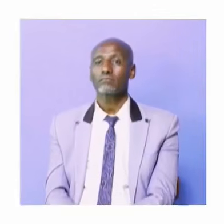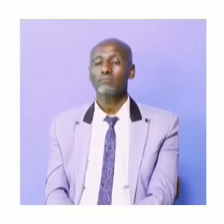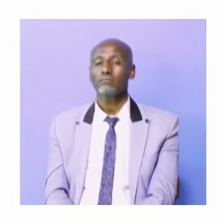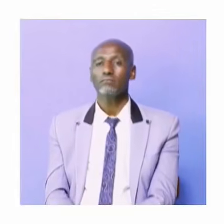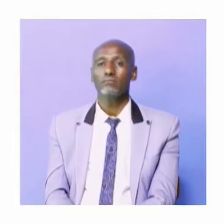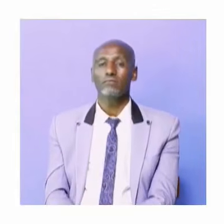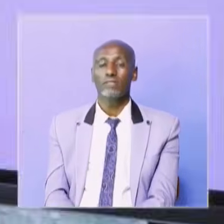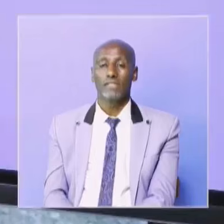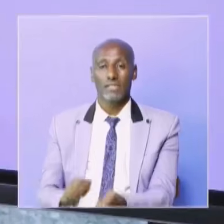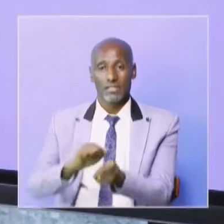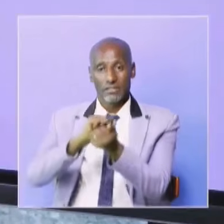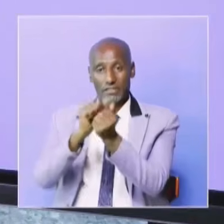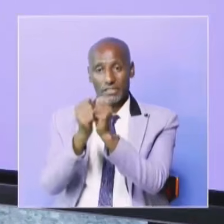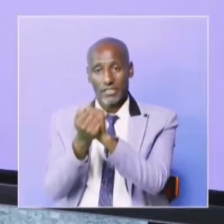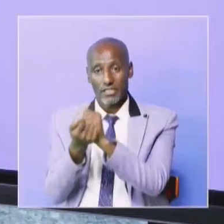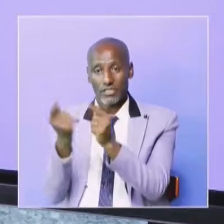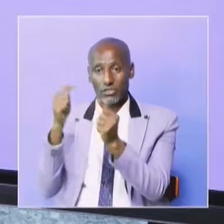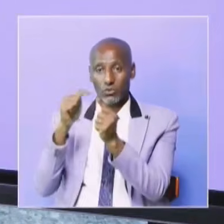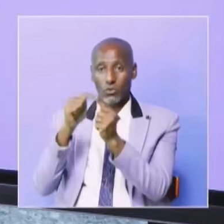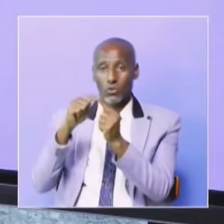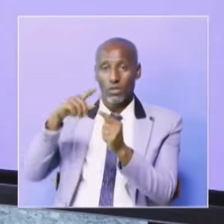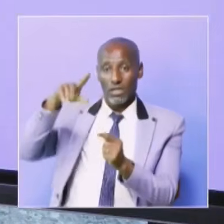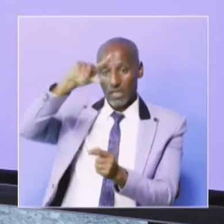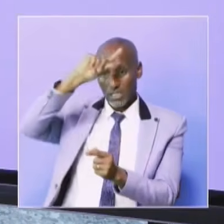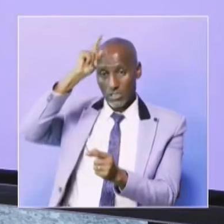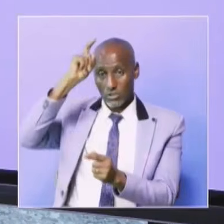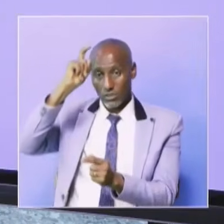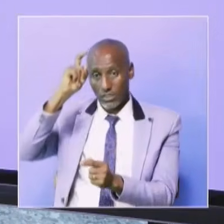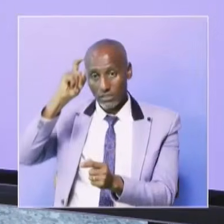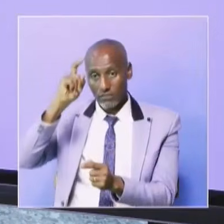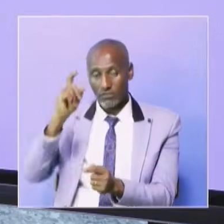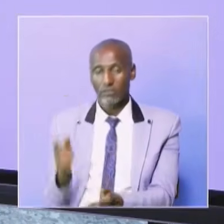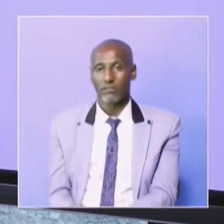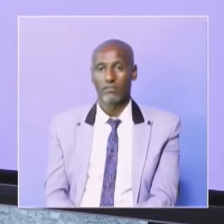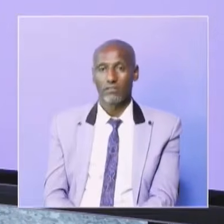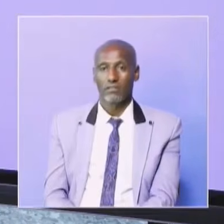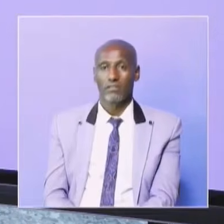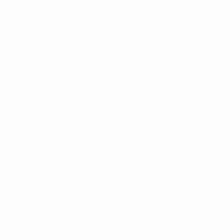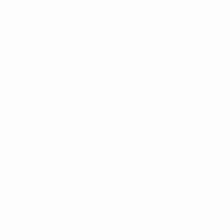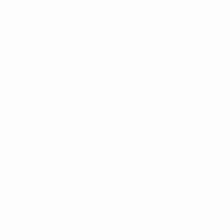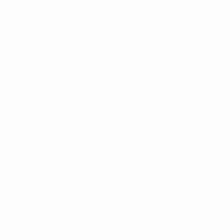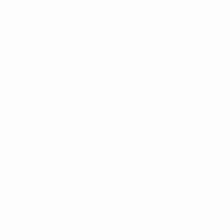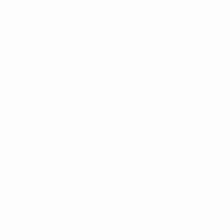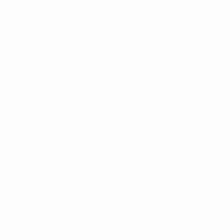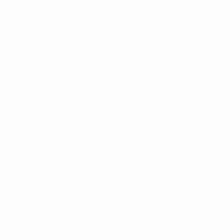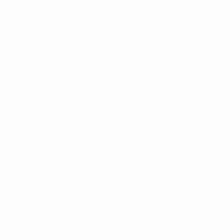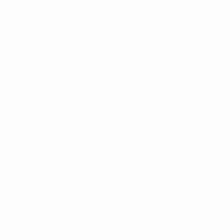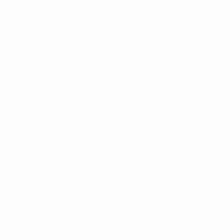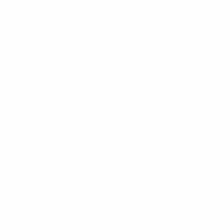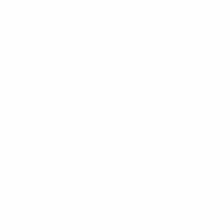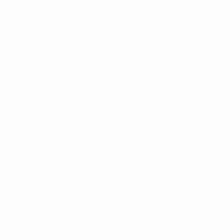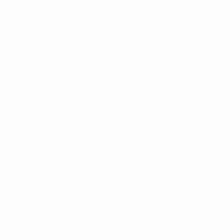Let's change this one into interrogative or question sentence. I will give you 1 minute.